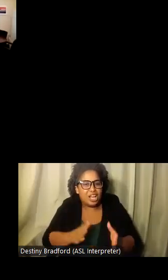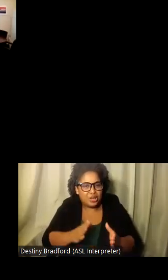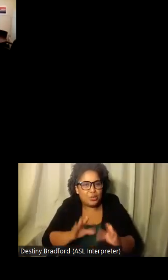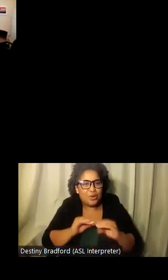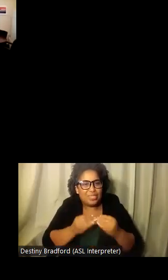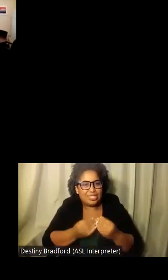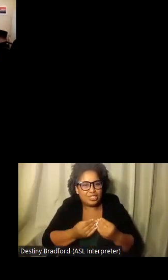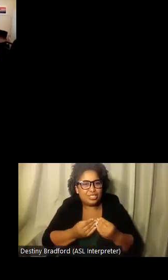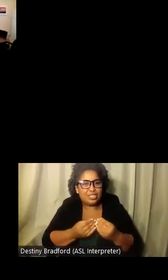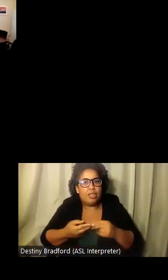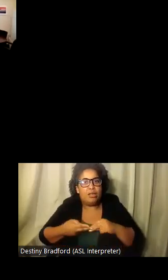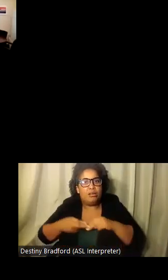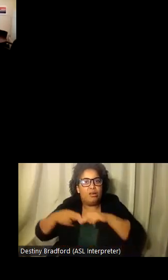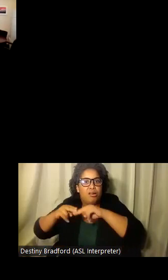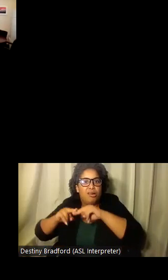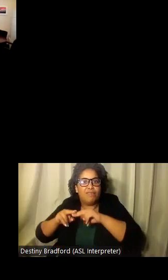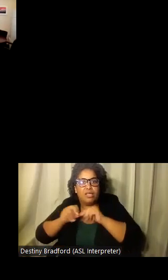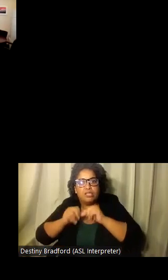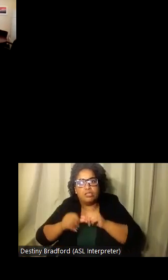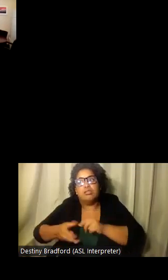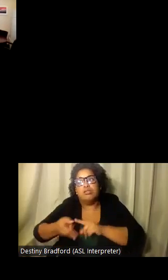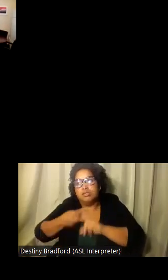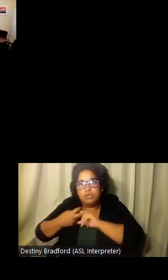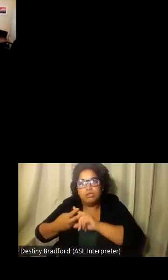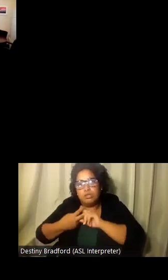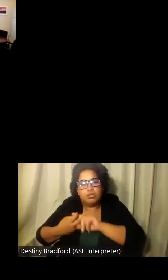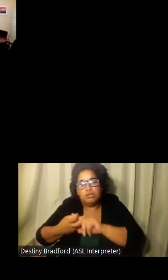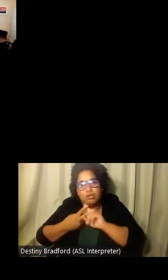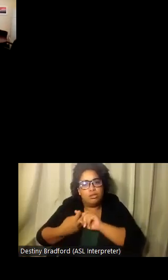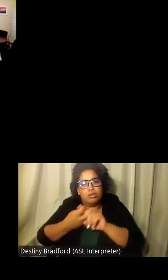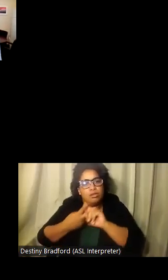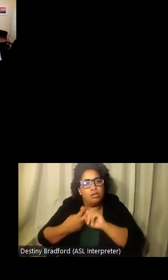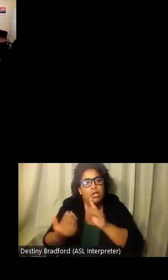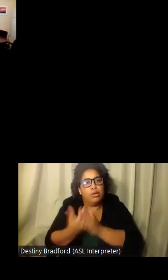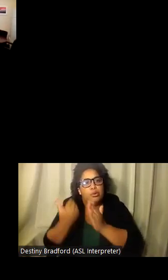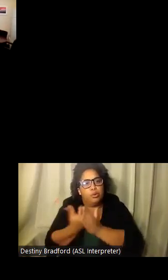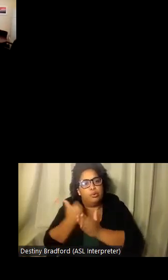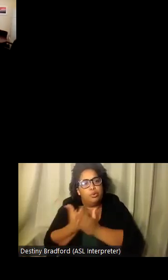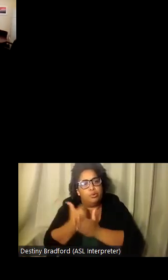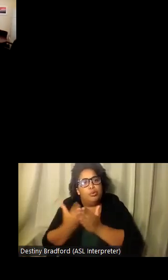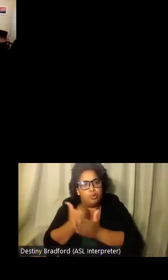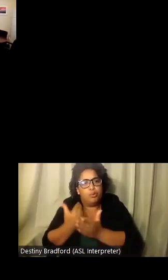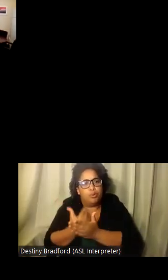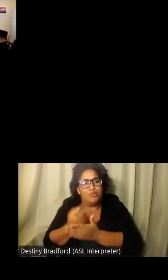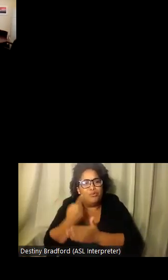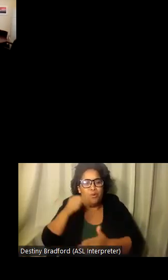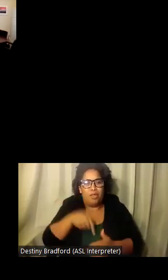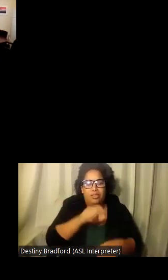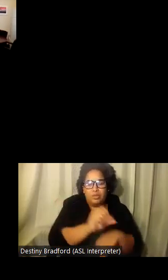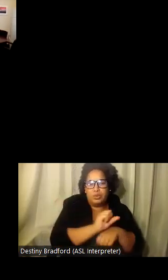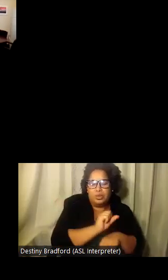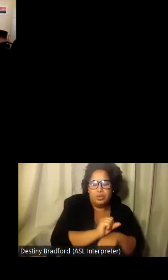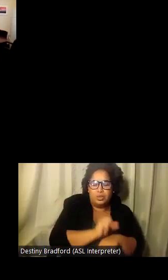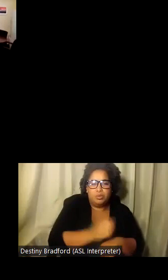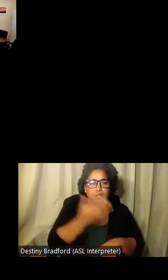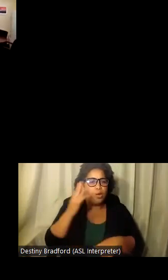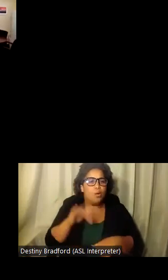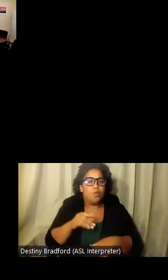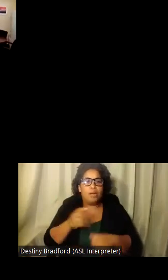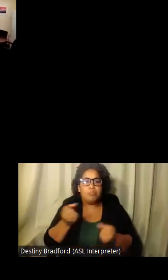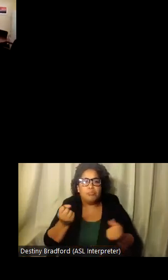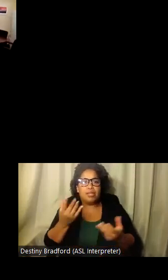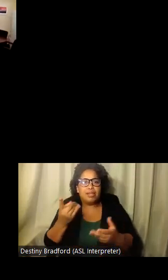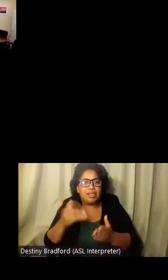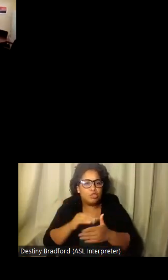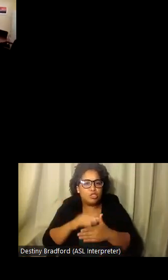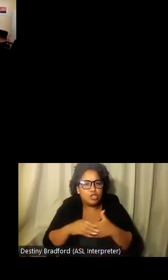as they are constantly recruiting and recruiting new employees to do the work. We know that there are thousands of dollars